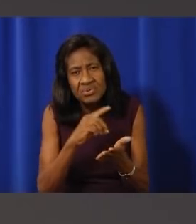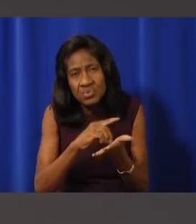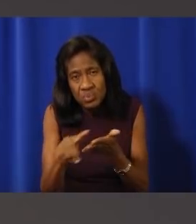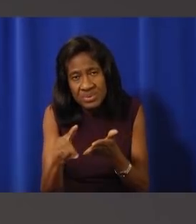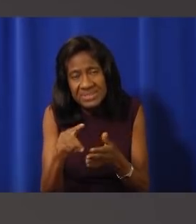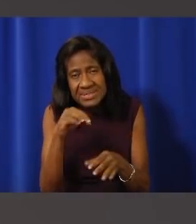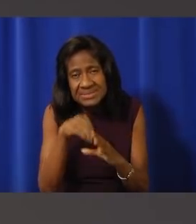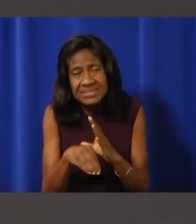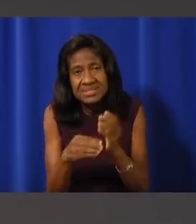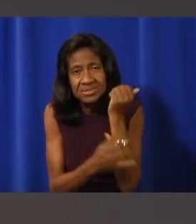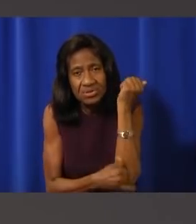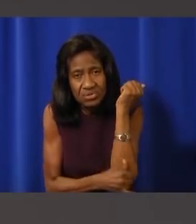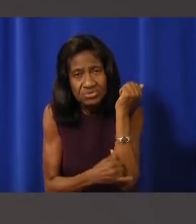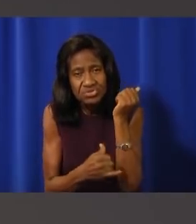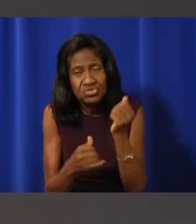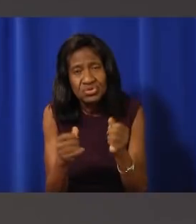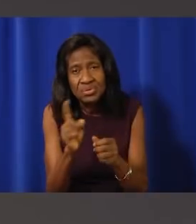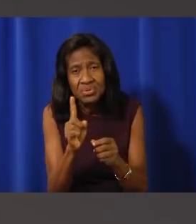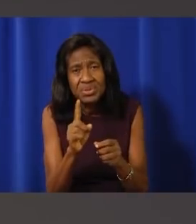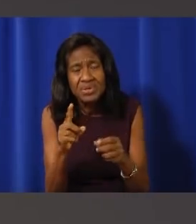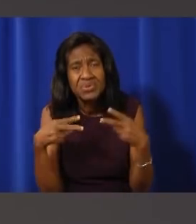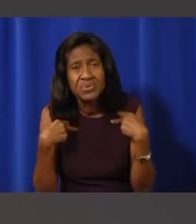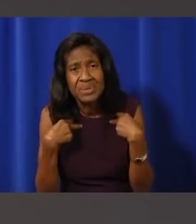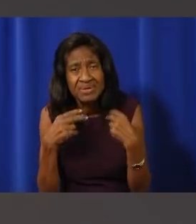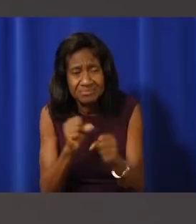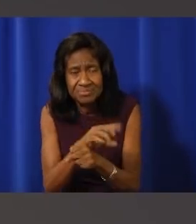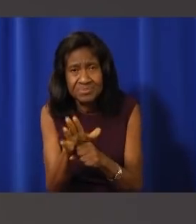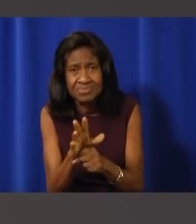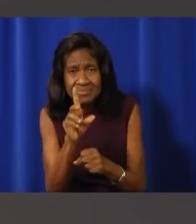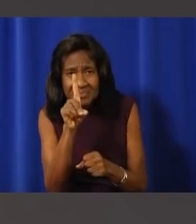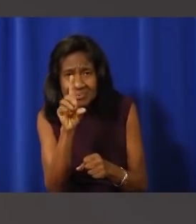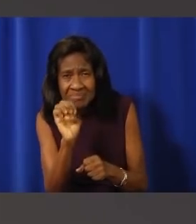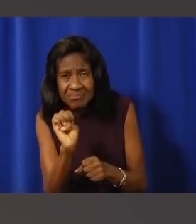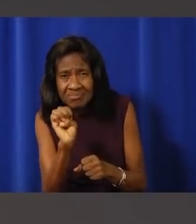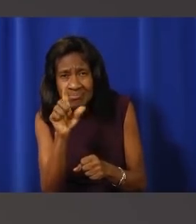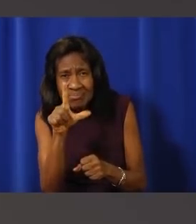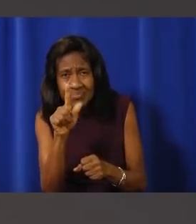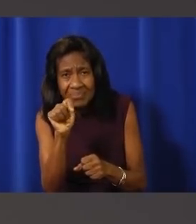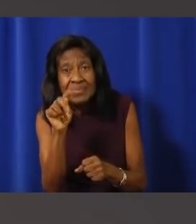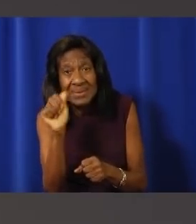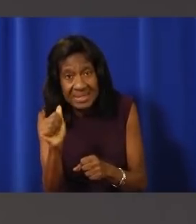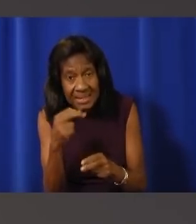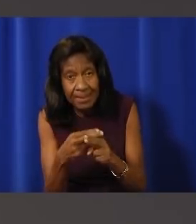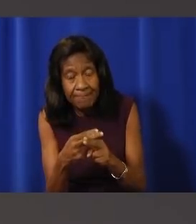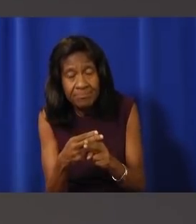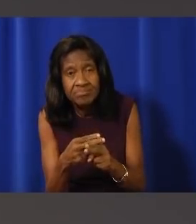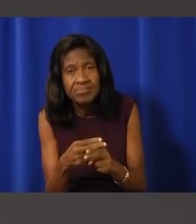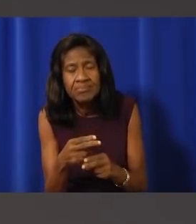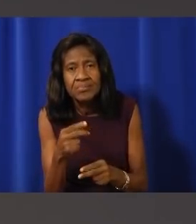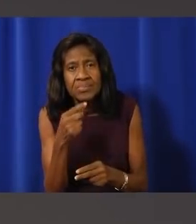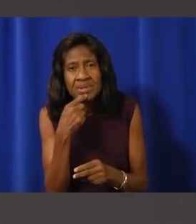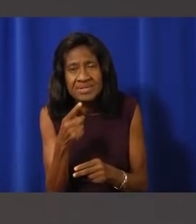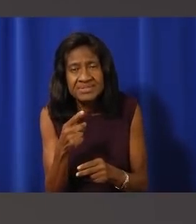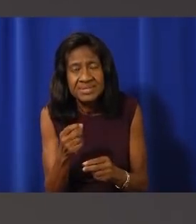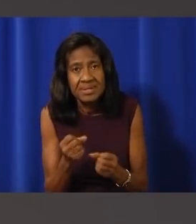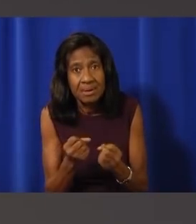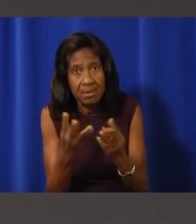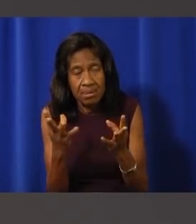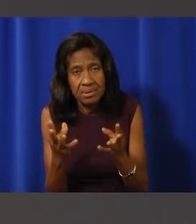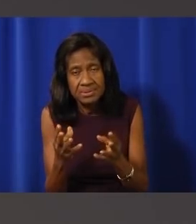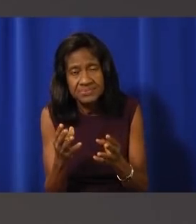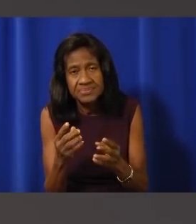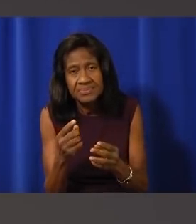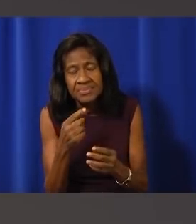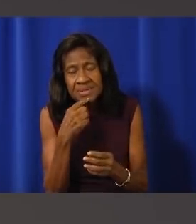the Delta variant is quite widespread. And of course, I know about